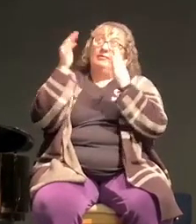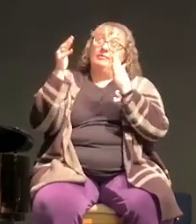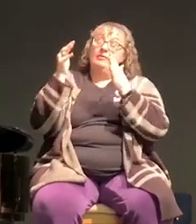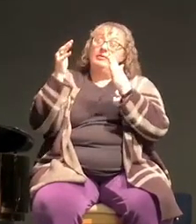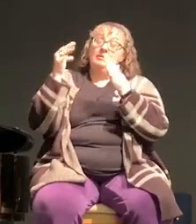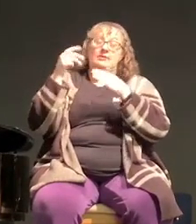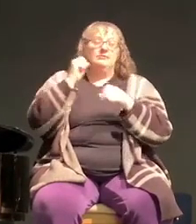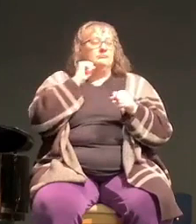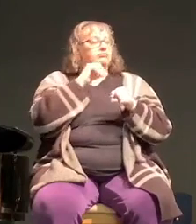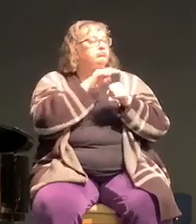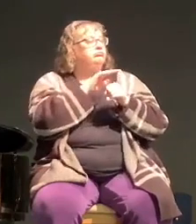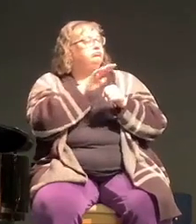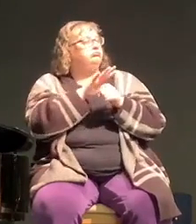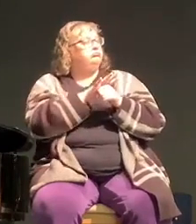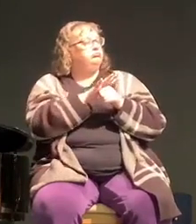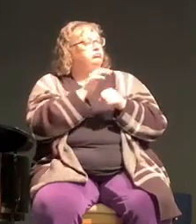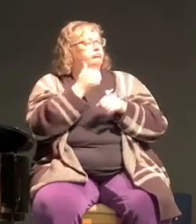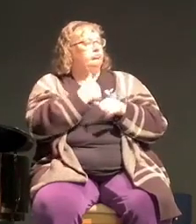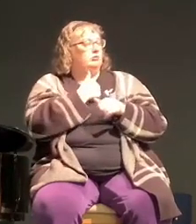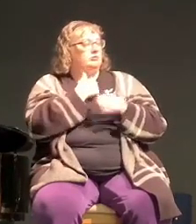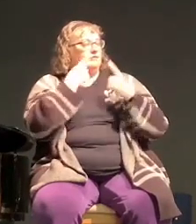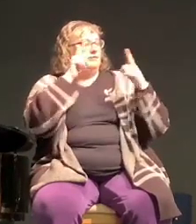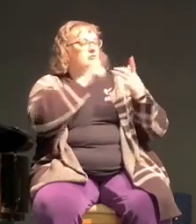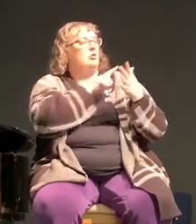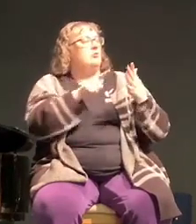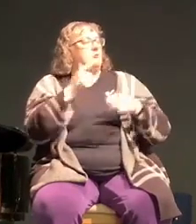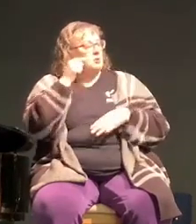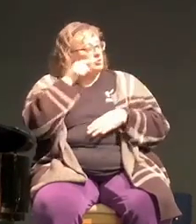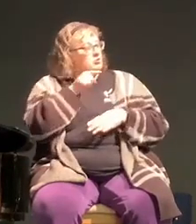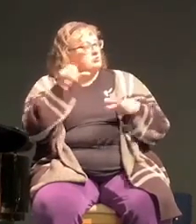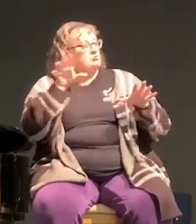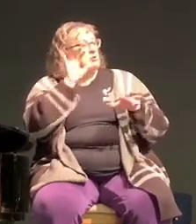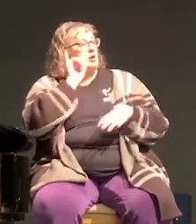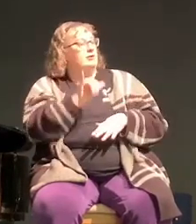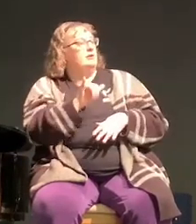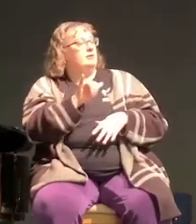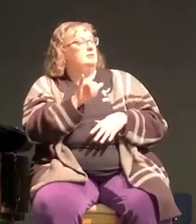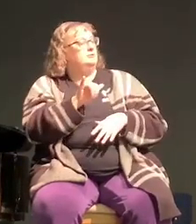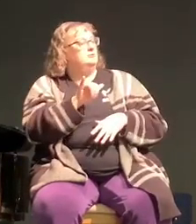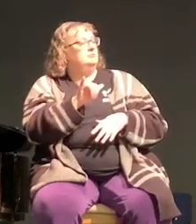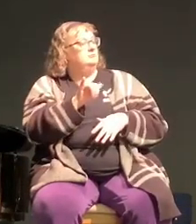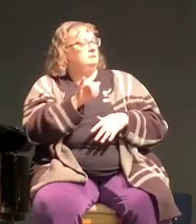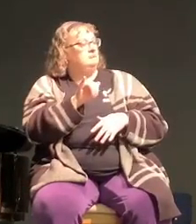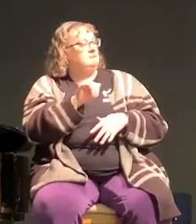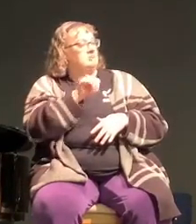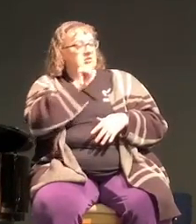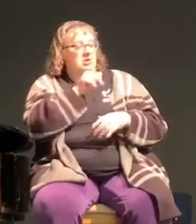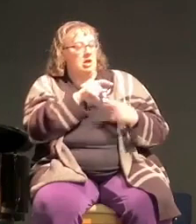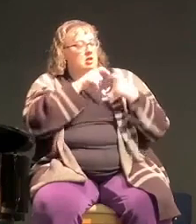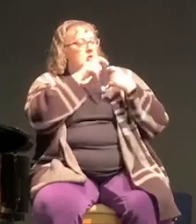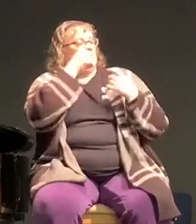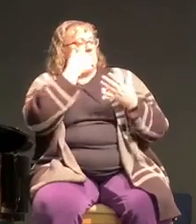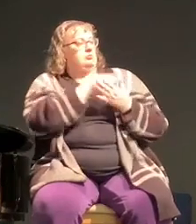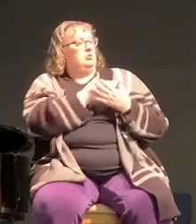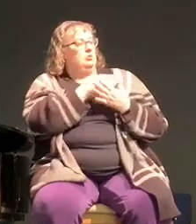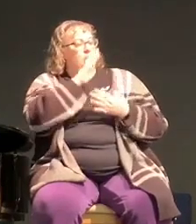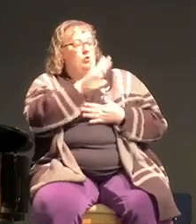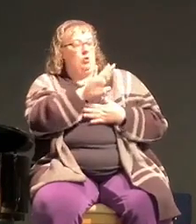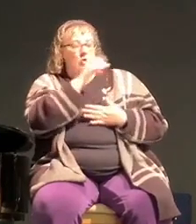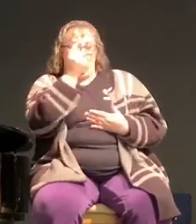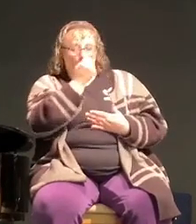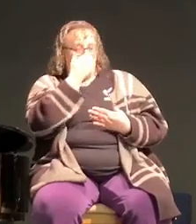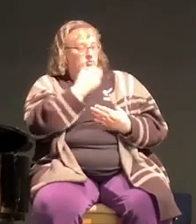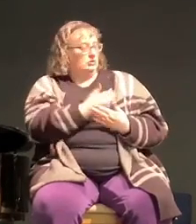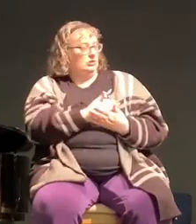"I swear by myself, declares the Lord, that because you have done this and have not withheld your son, your only